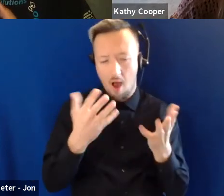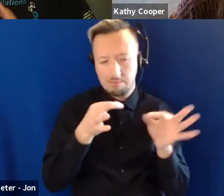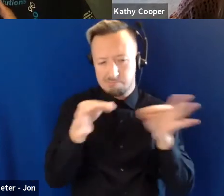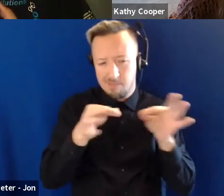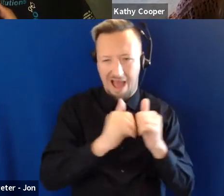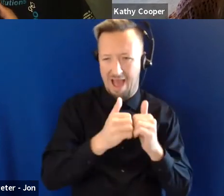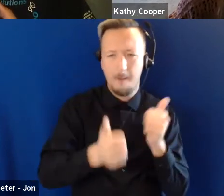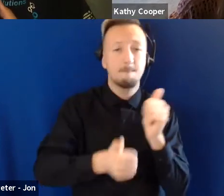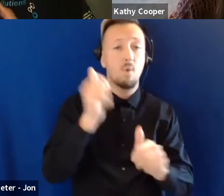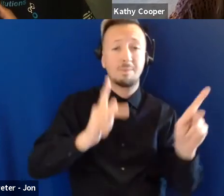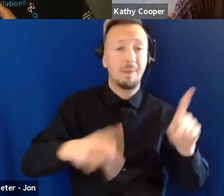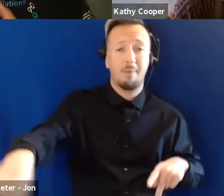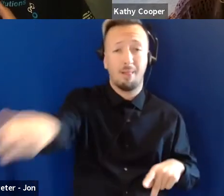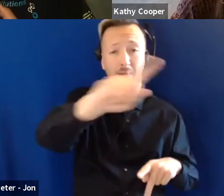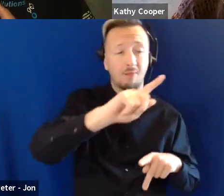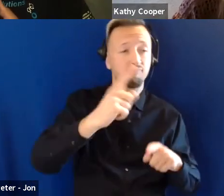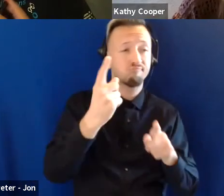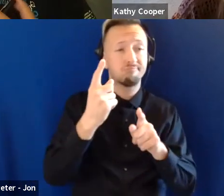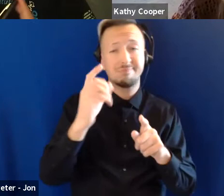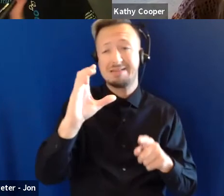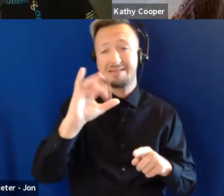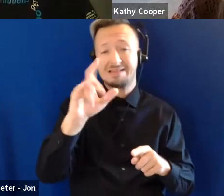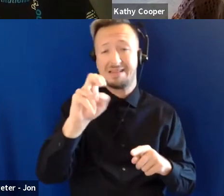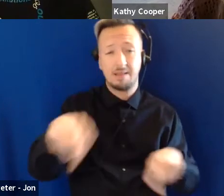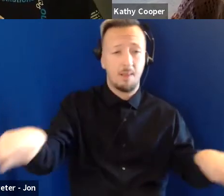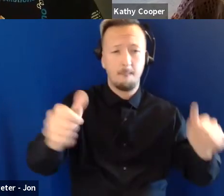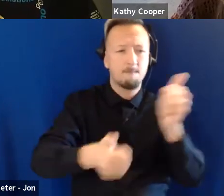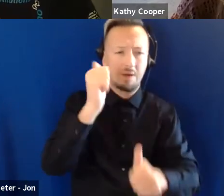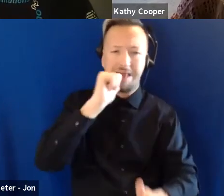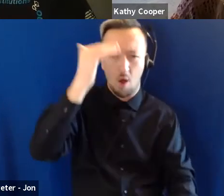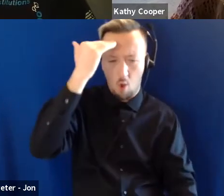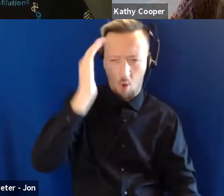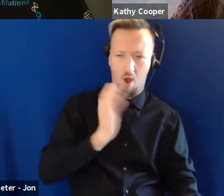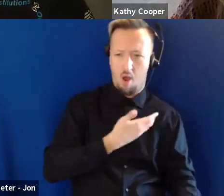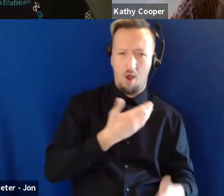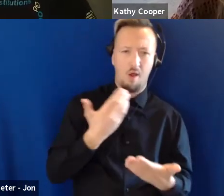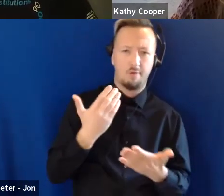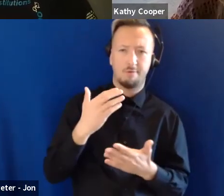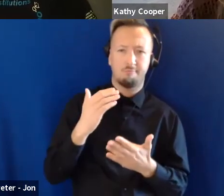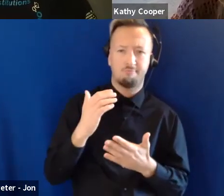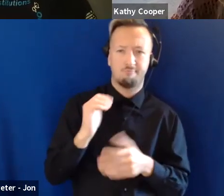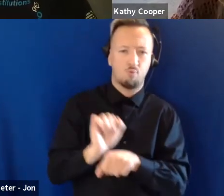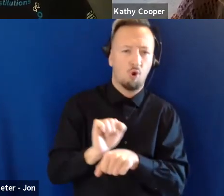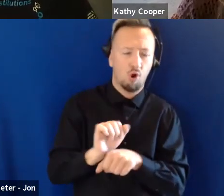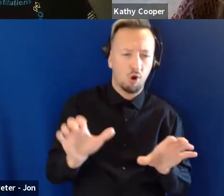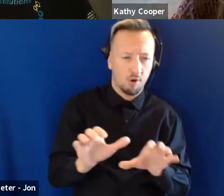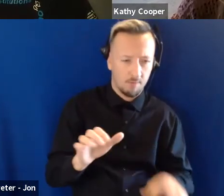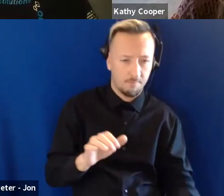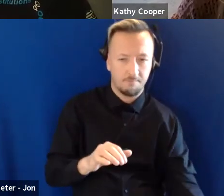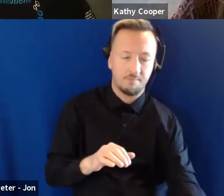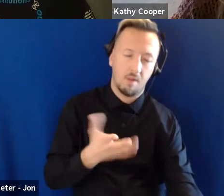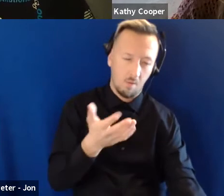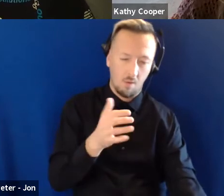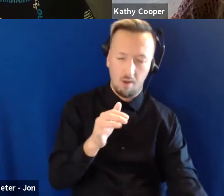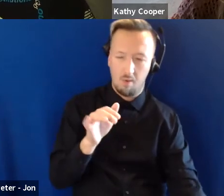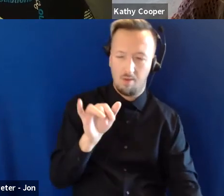Yeah, that's tough. Well, I mean, and so again, getting back to kind of the whole shall and may, right?